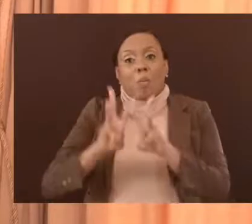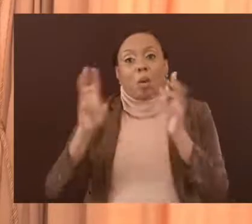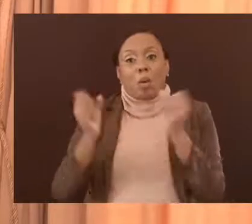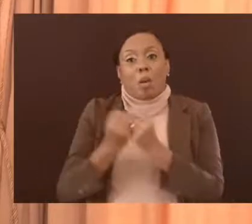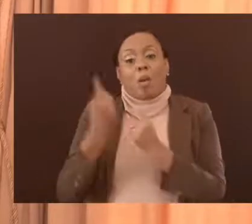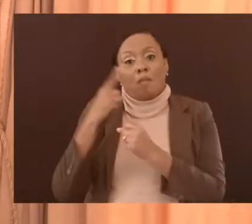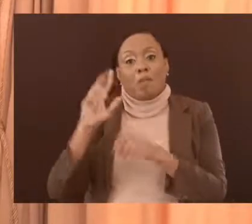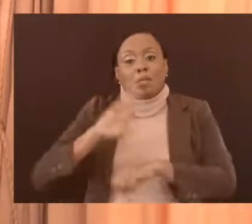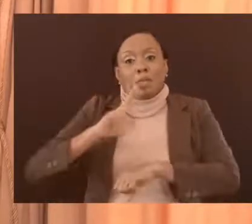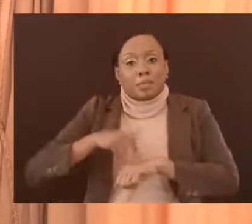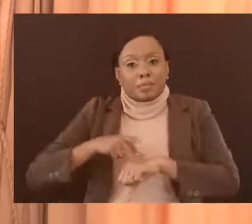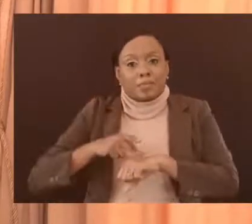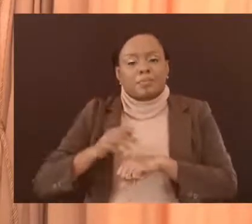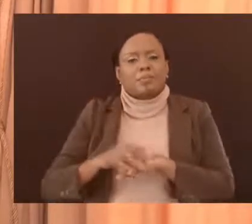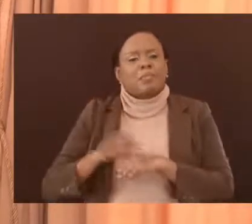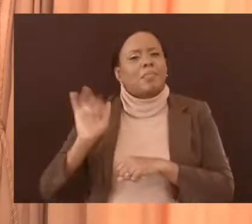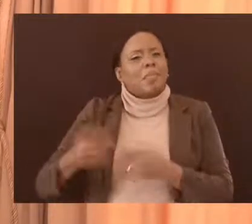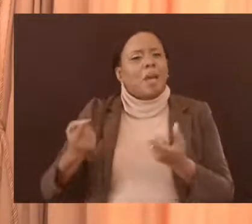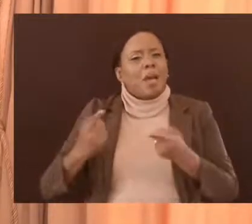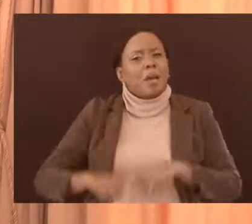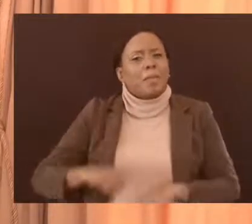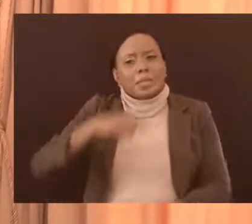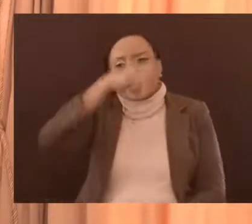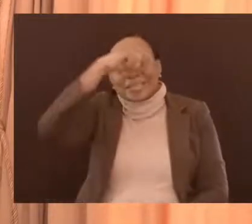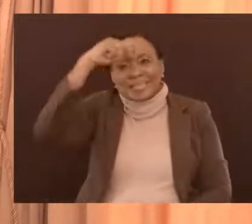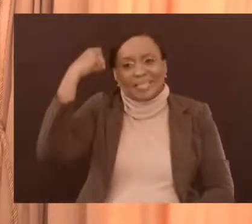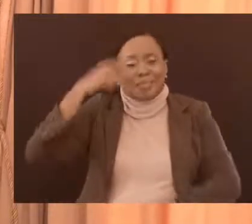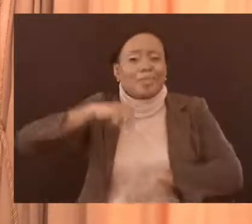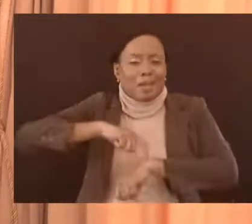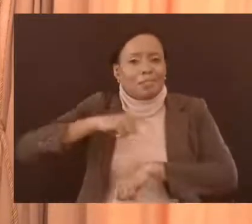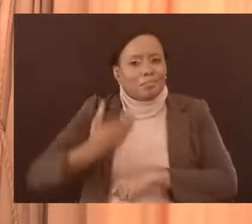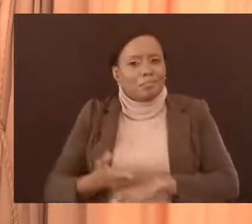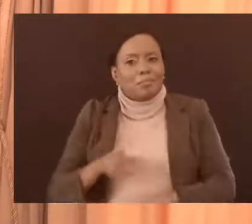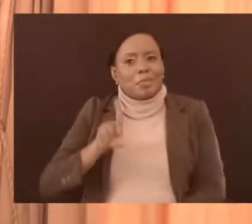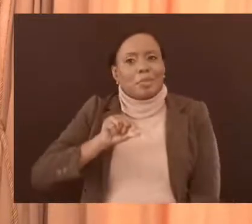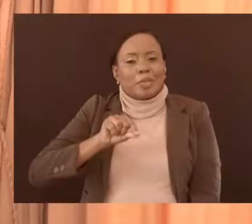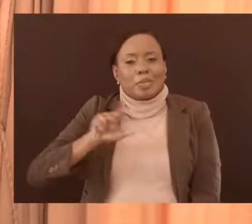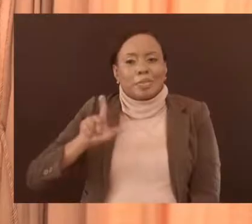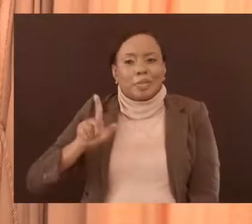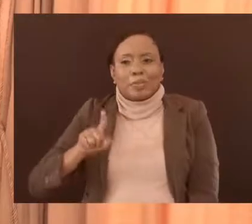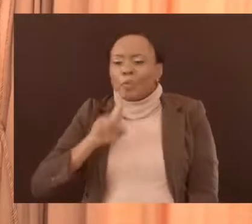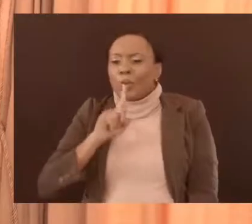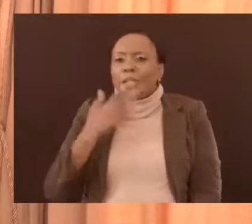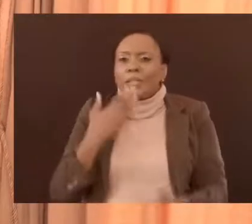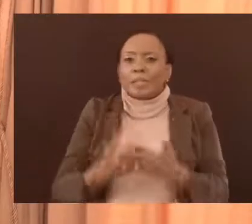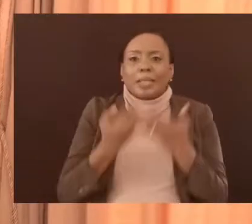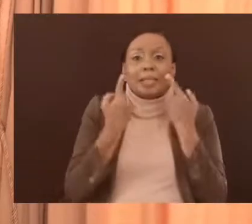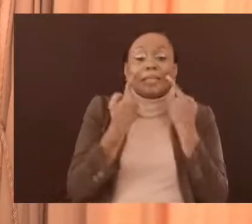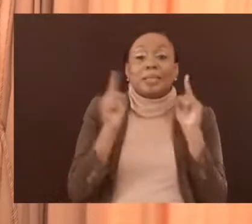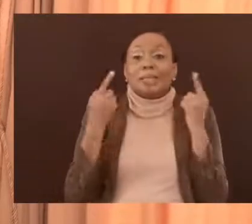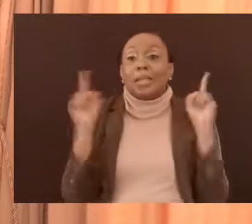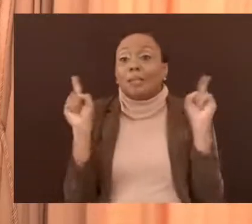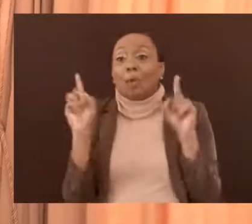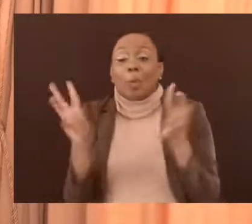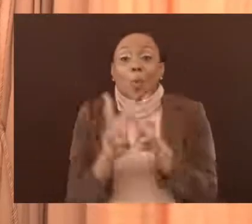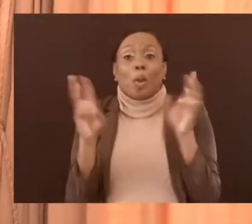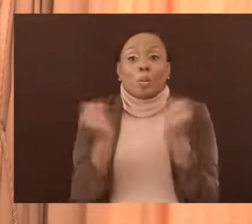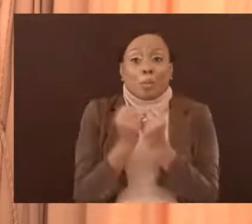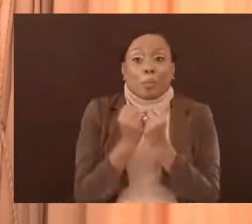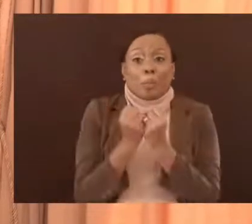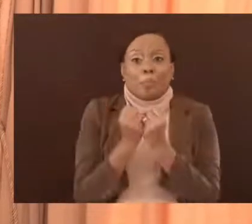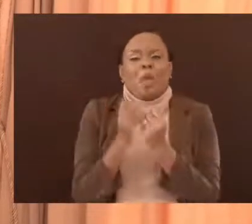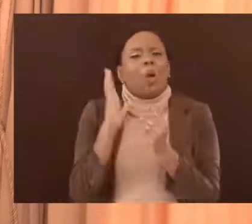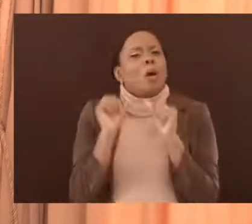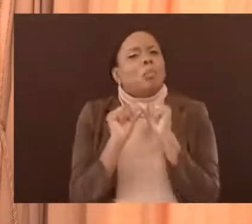there were workshops offered during the summer, this summer 2021, and they were quite successful. We will continue on